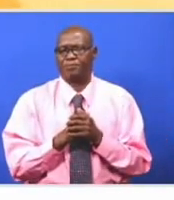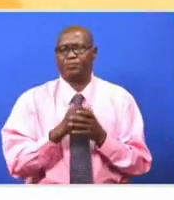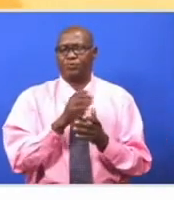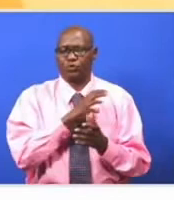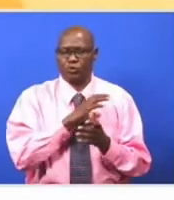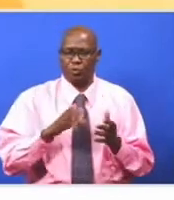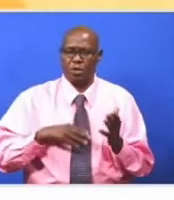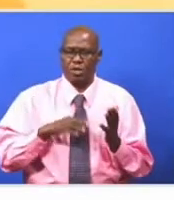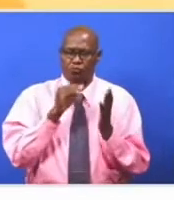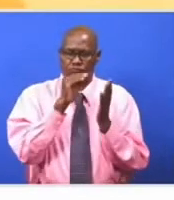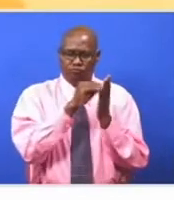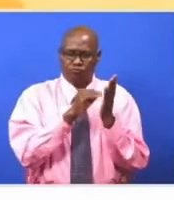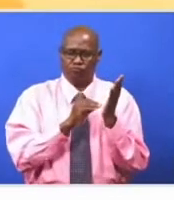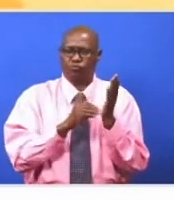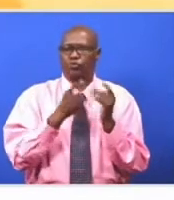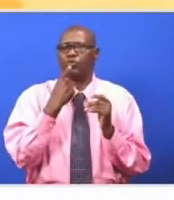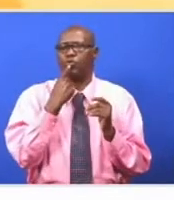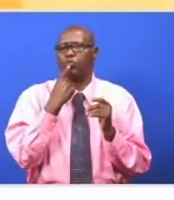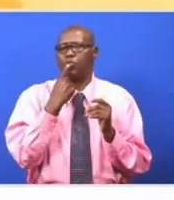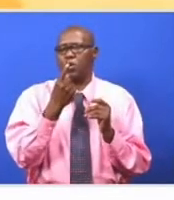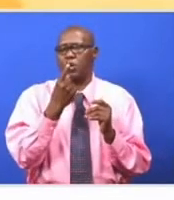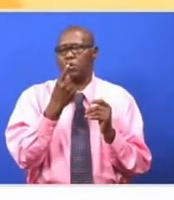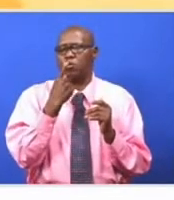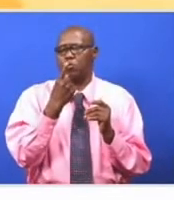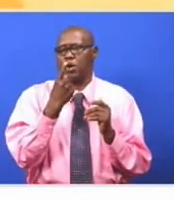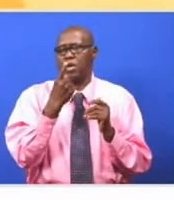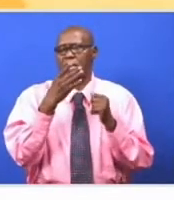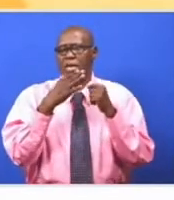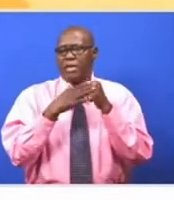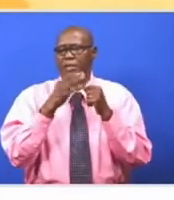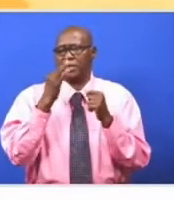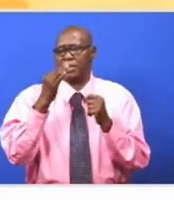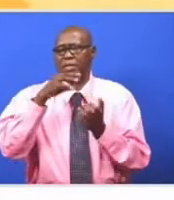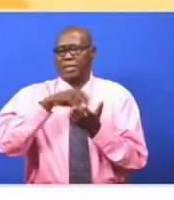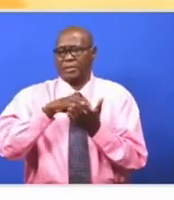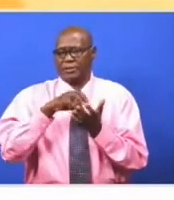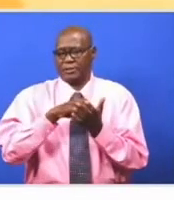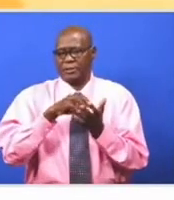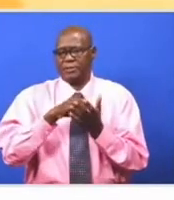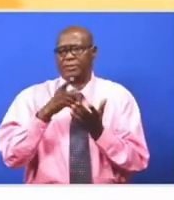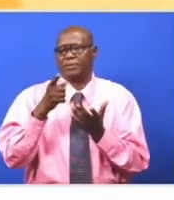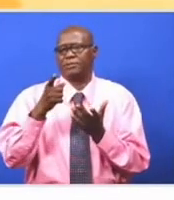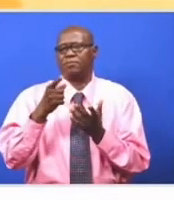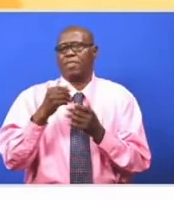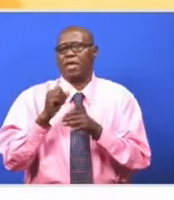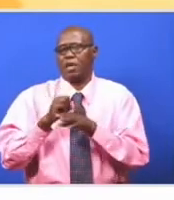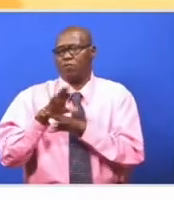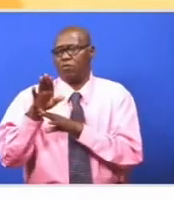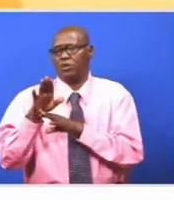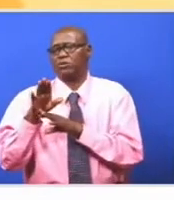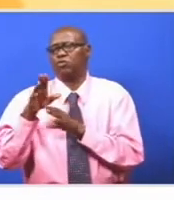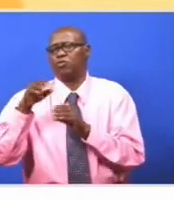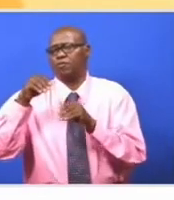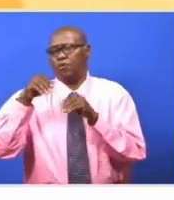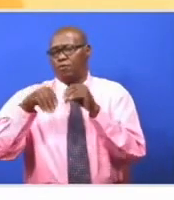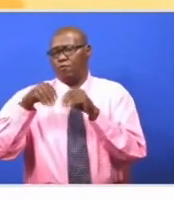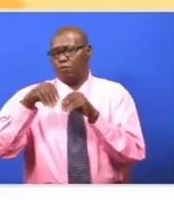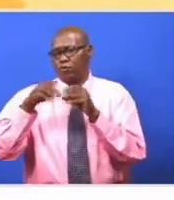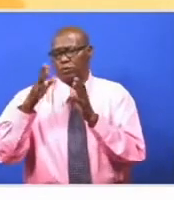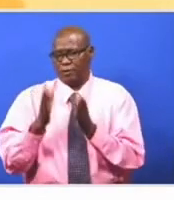the Commission documented 193 cases of inducements and undue influence of voters.